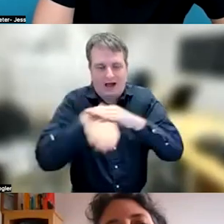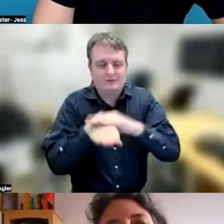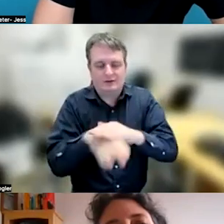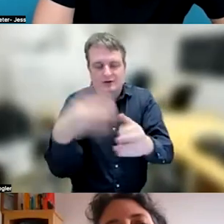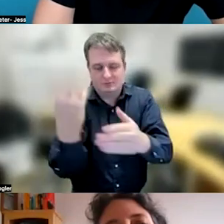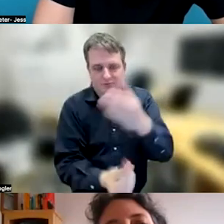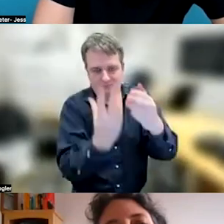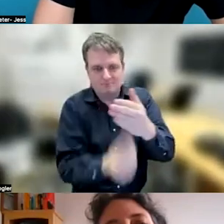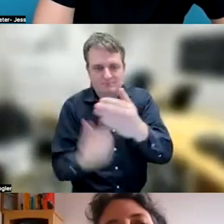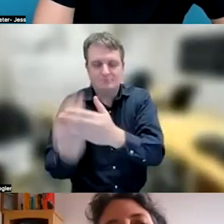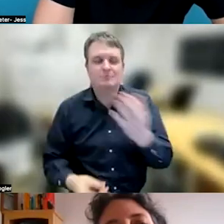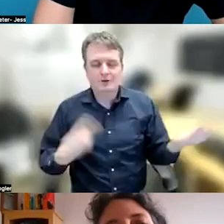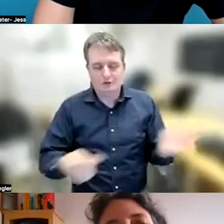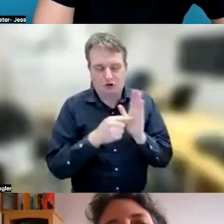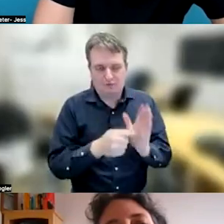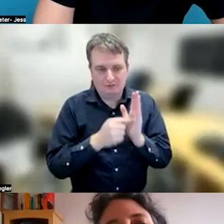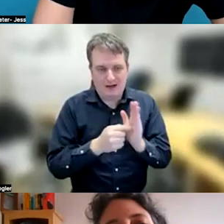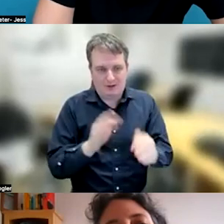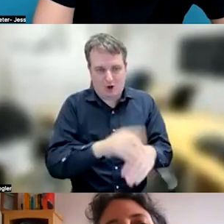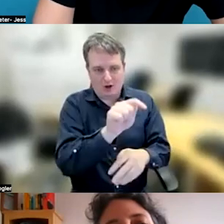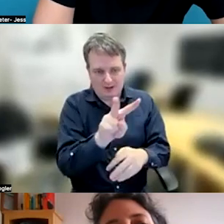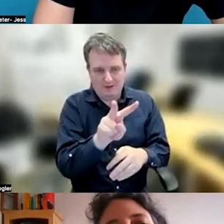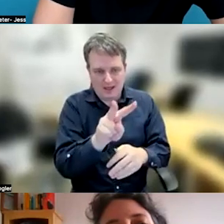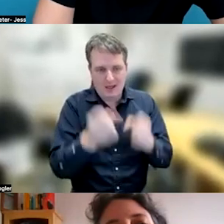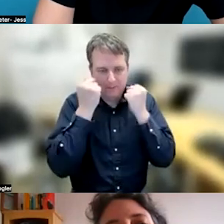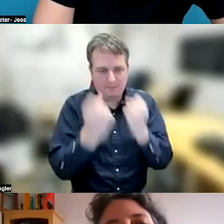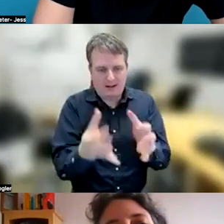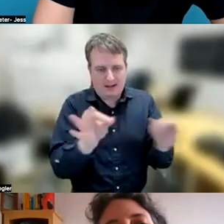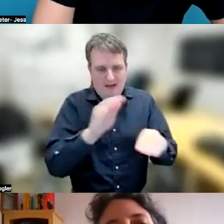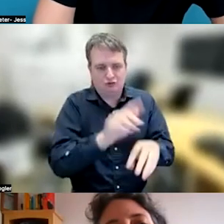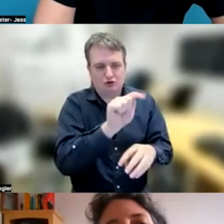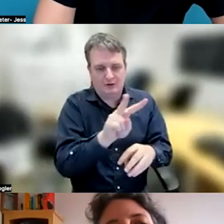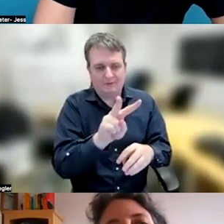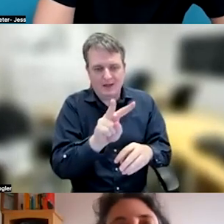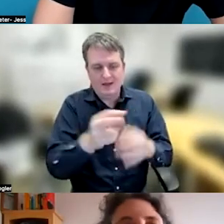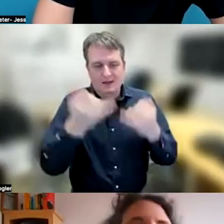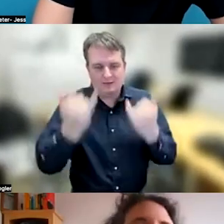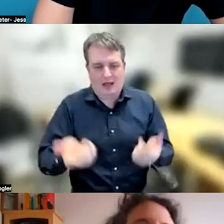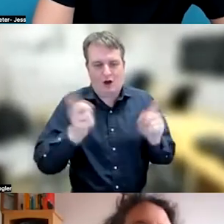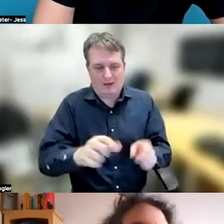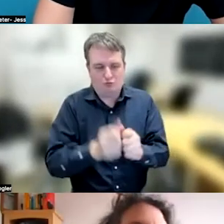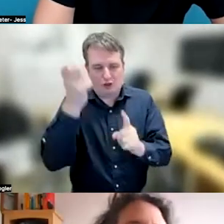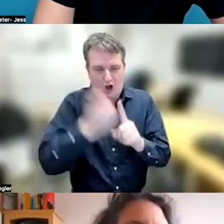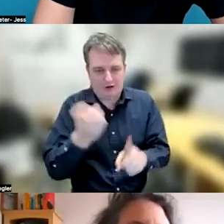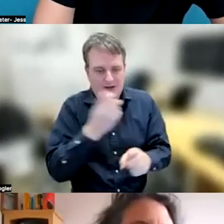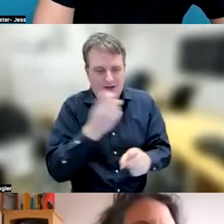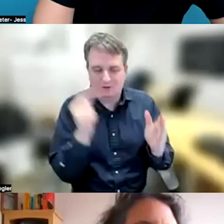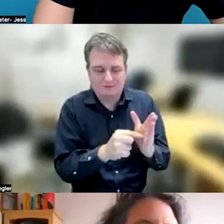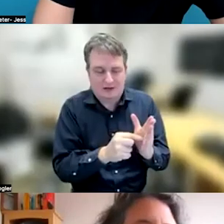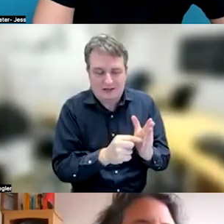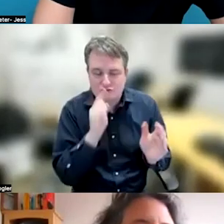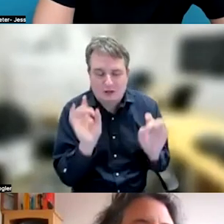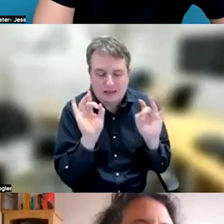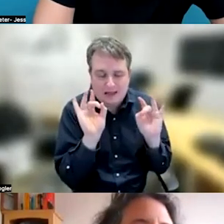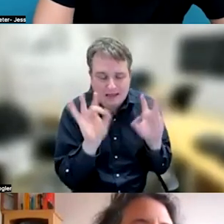for us. And there's a lot of gaps in accessibility. For example, on the television, when we have automated captions,